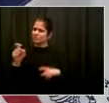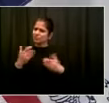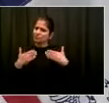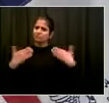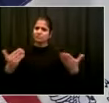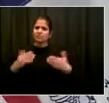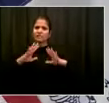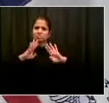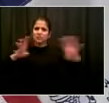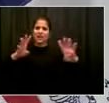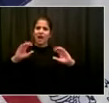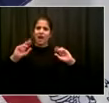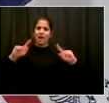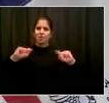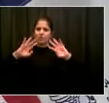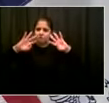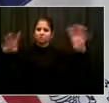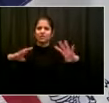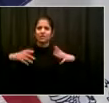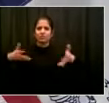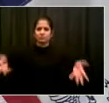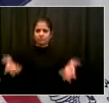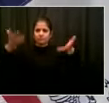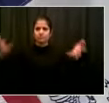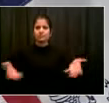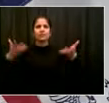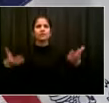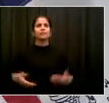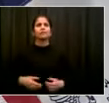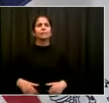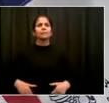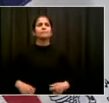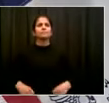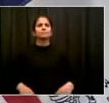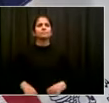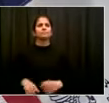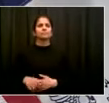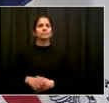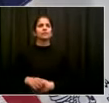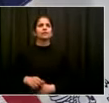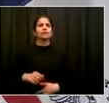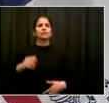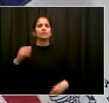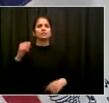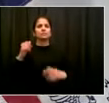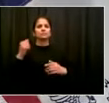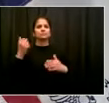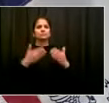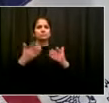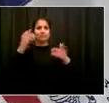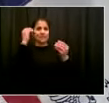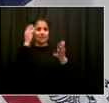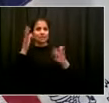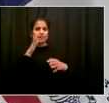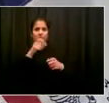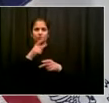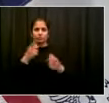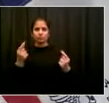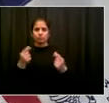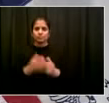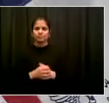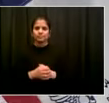they were just making that up? I suspect they got an instruction to do so. So, look, unfortunately, what we're seeing here is